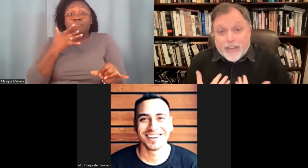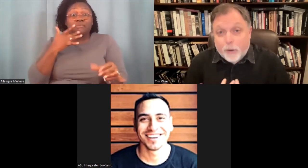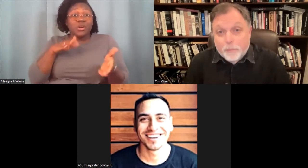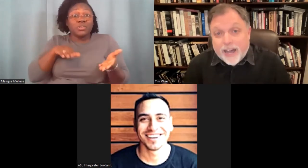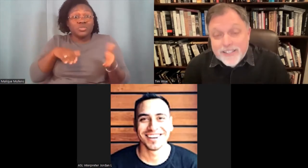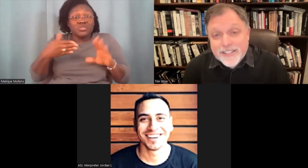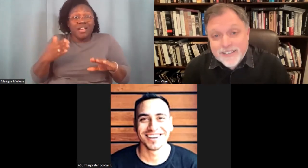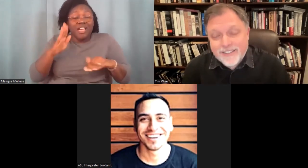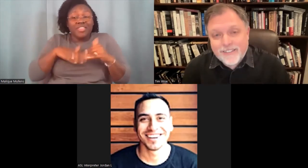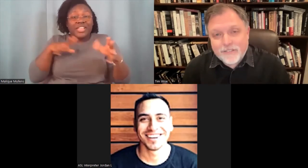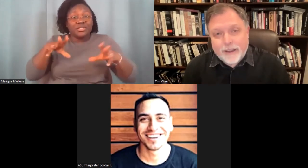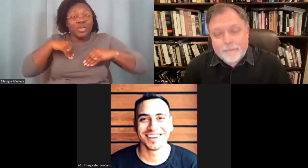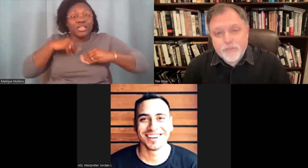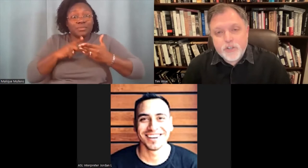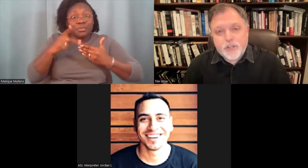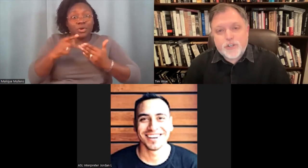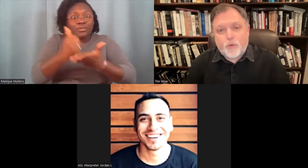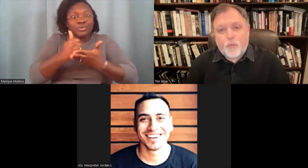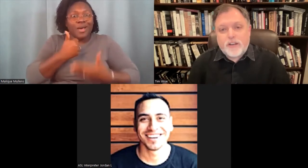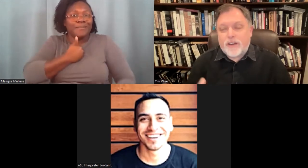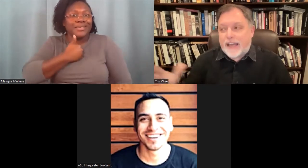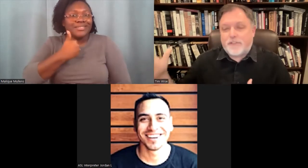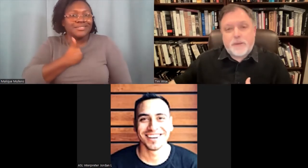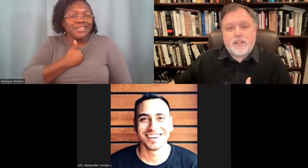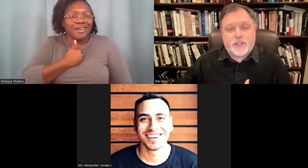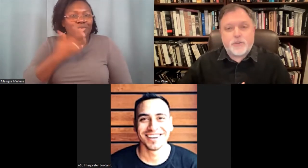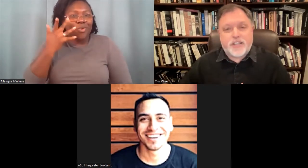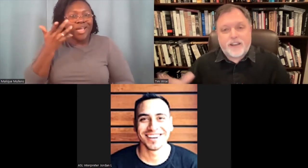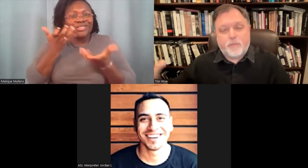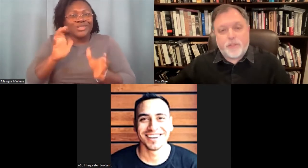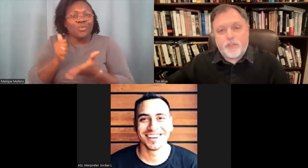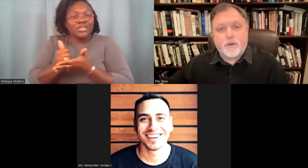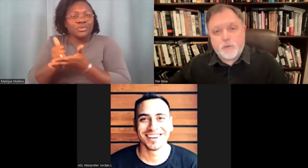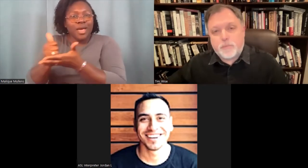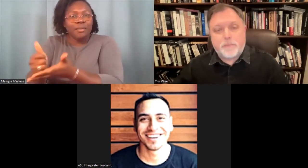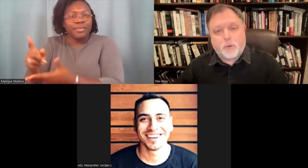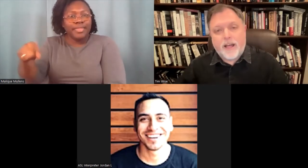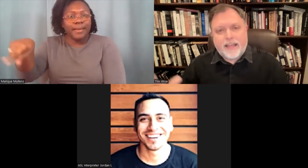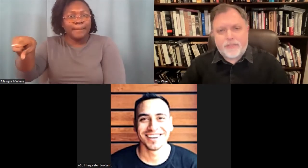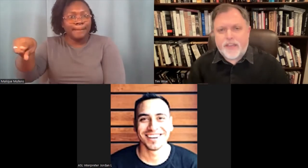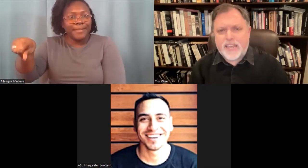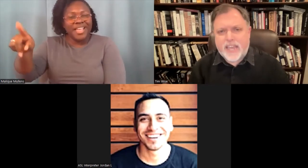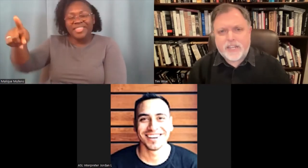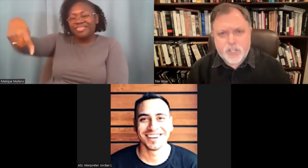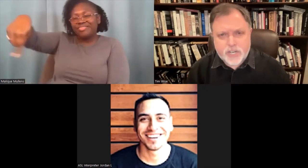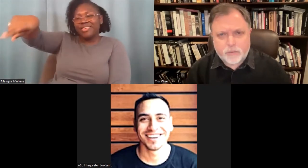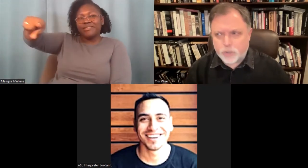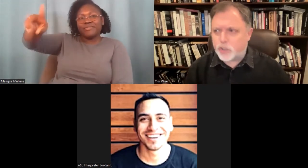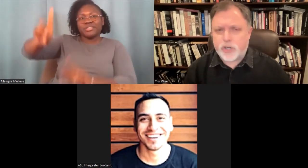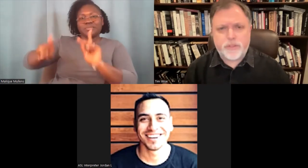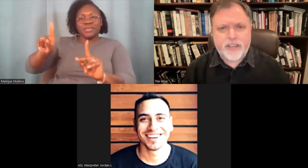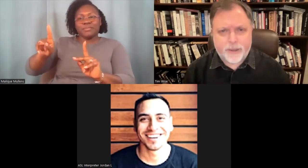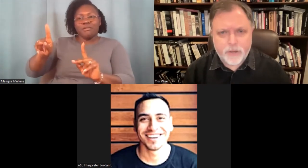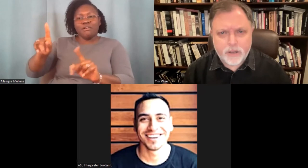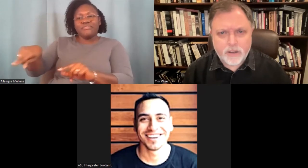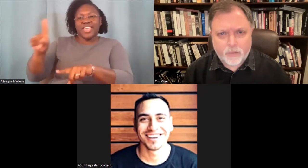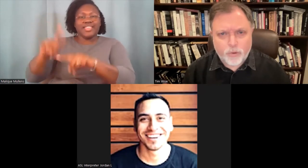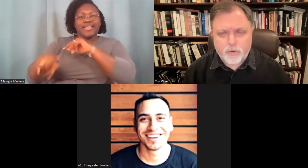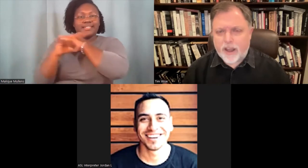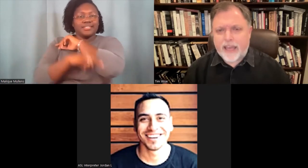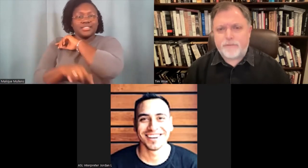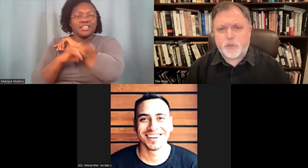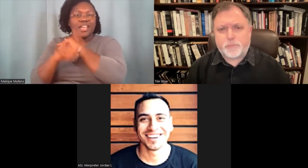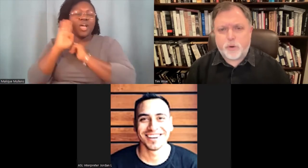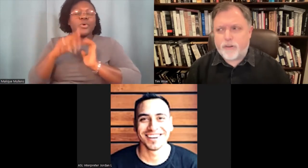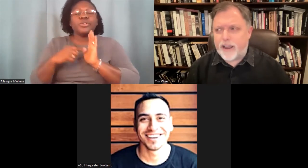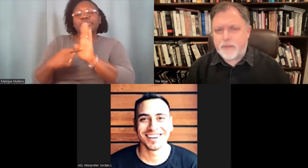program that would help us, right? Just so we don't have to be associated with those people and they can't cheat. We'll show them we